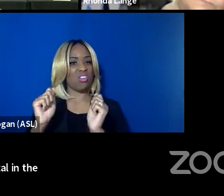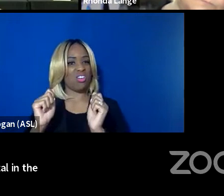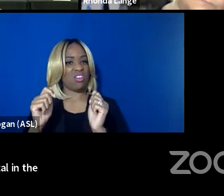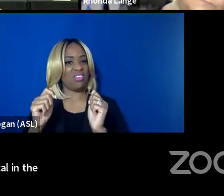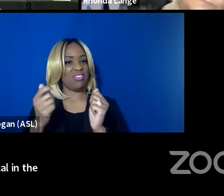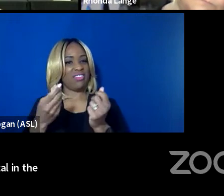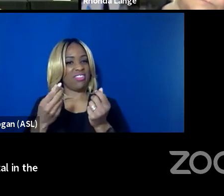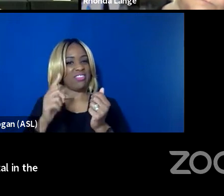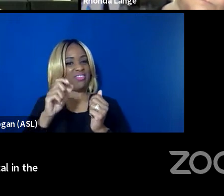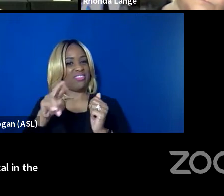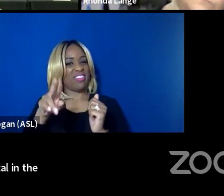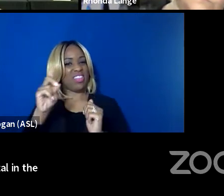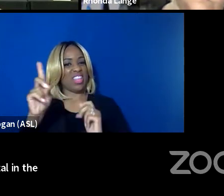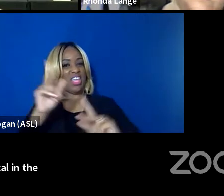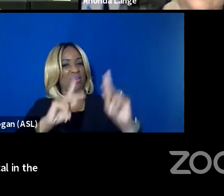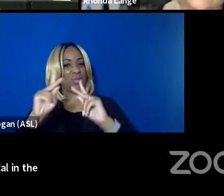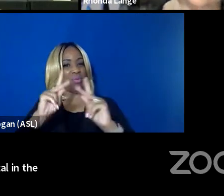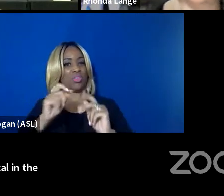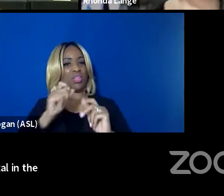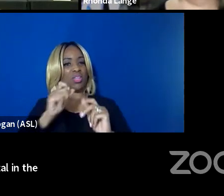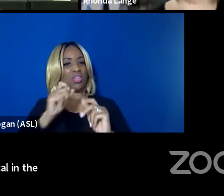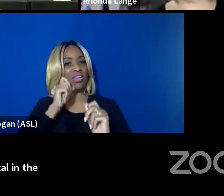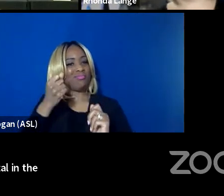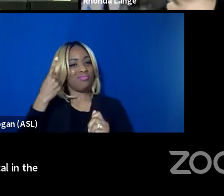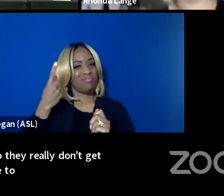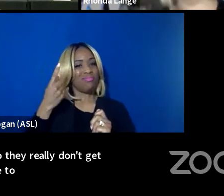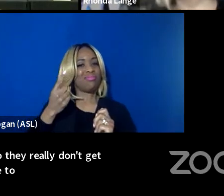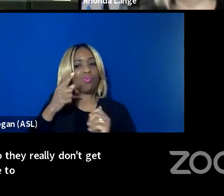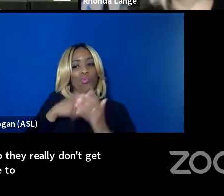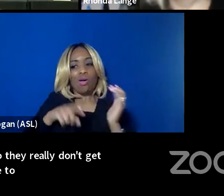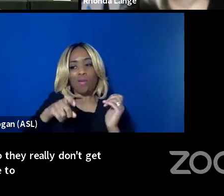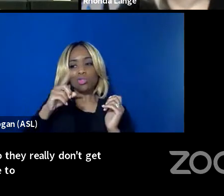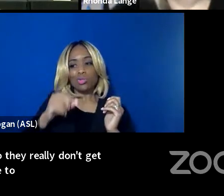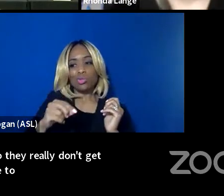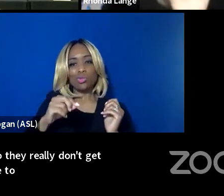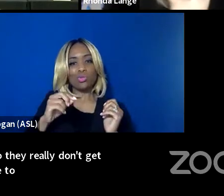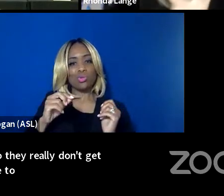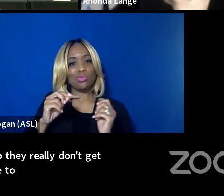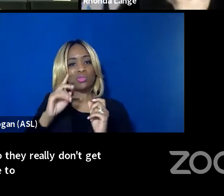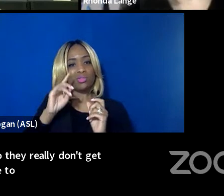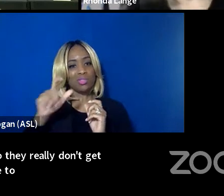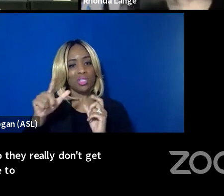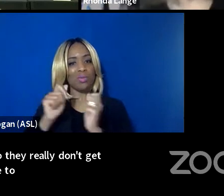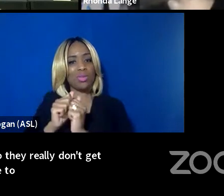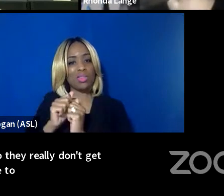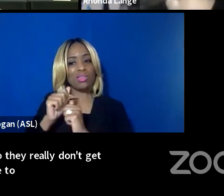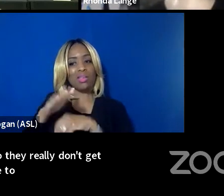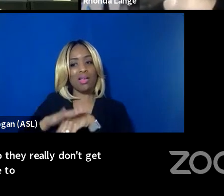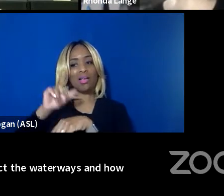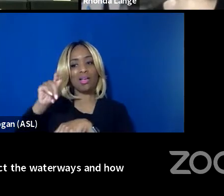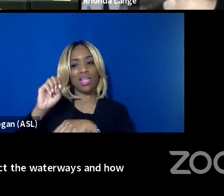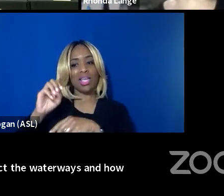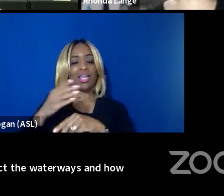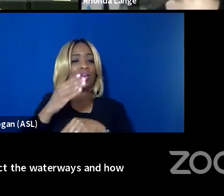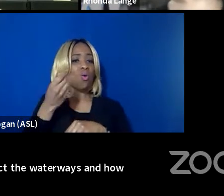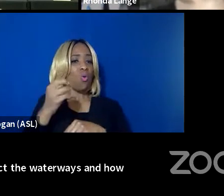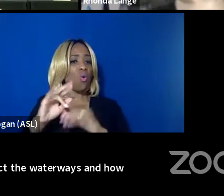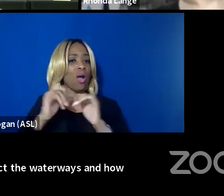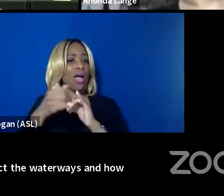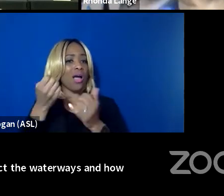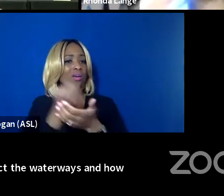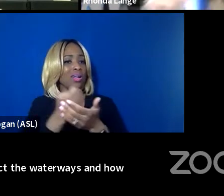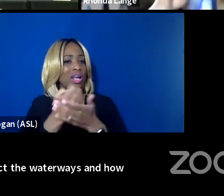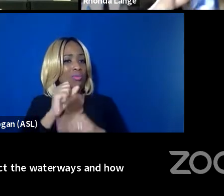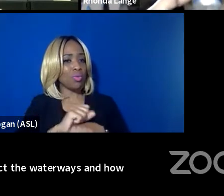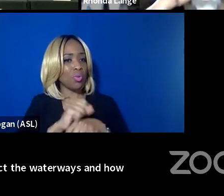don't get what we have to go through on the lakeshore to protect the waterways and how the economy works. A lot of the state incentives have to do with job